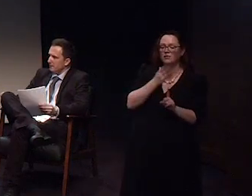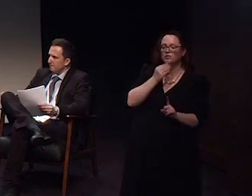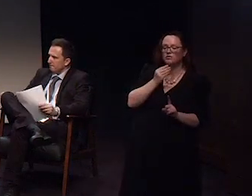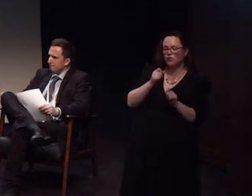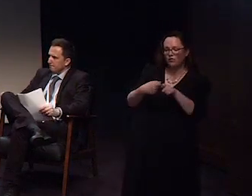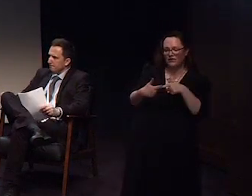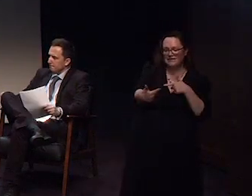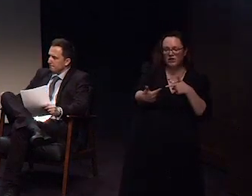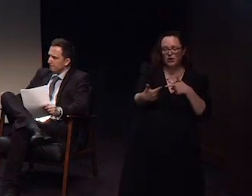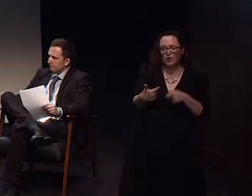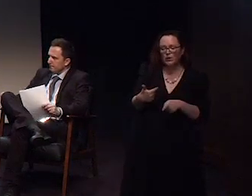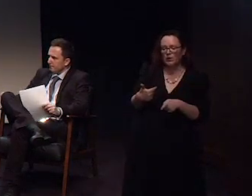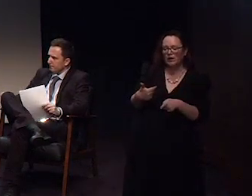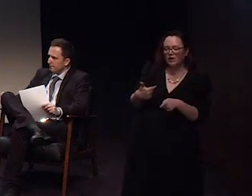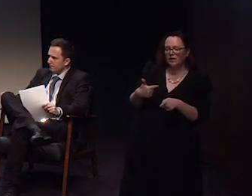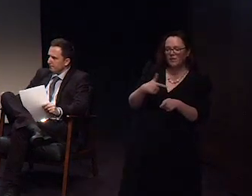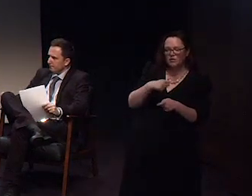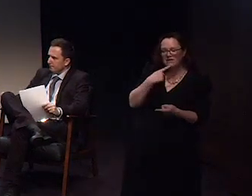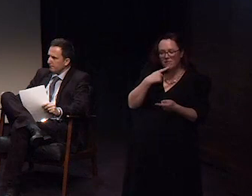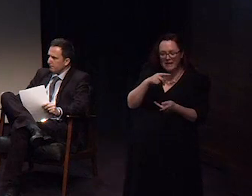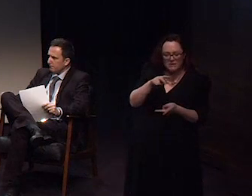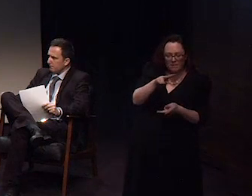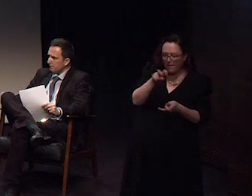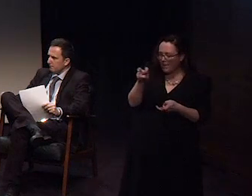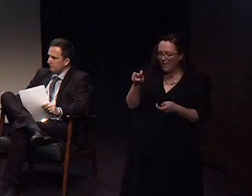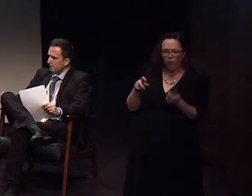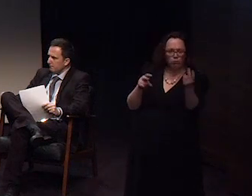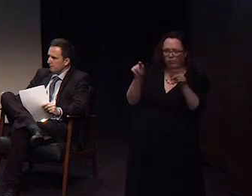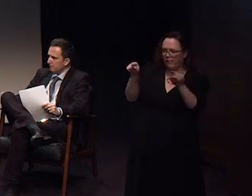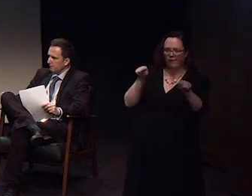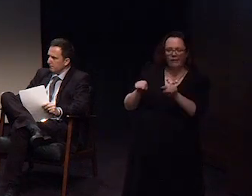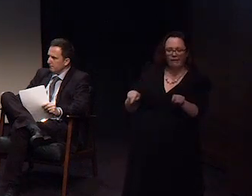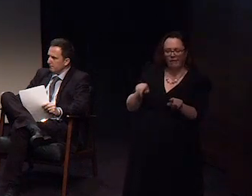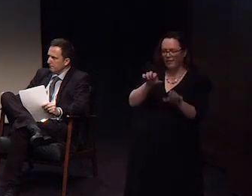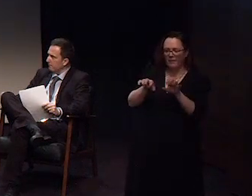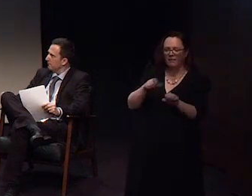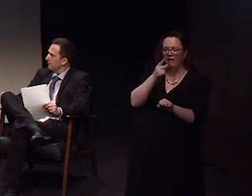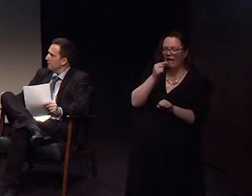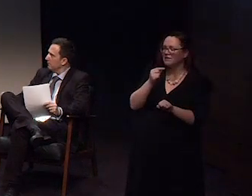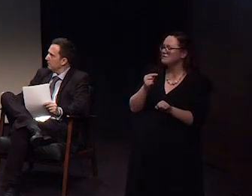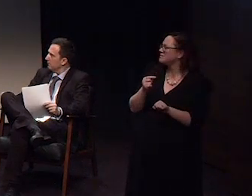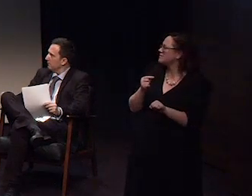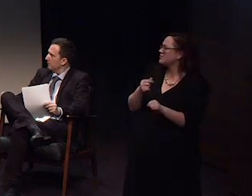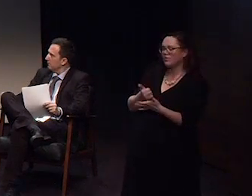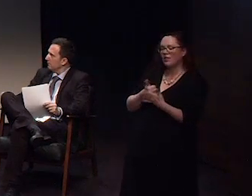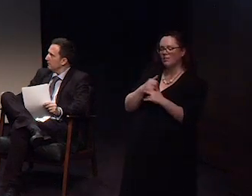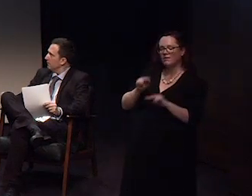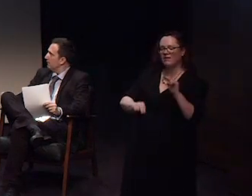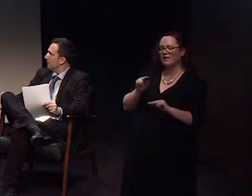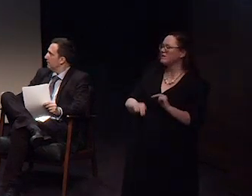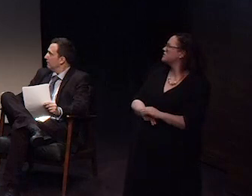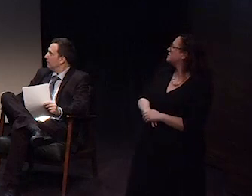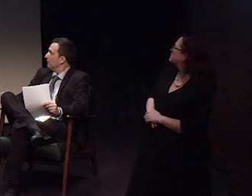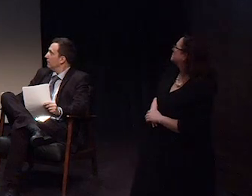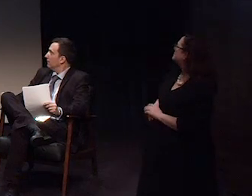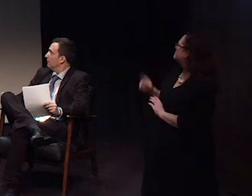the situation of an infant choking. And for stroke, it allows for further evaluation. Vous allez